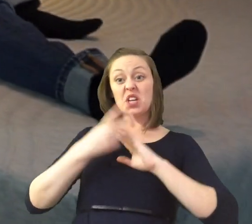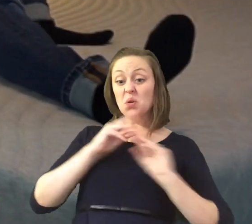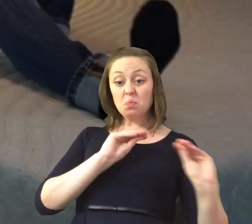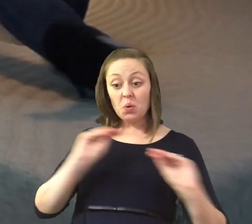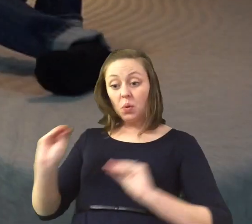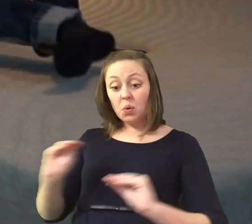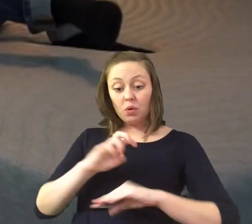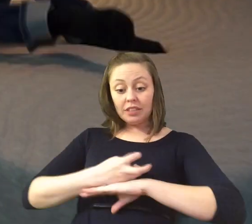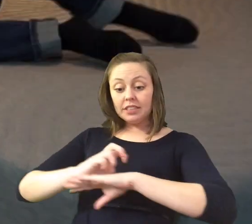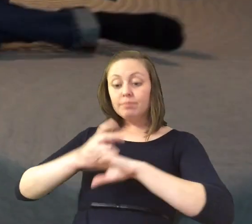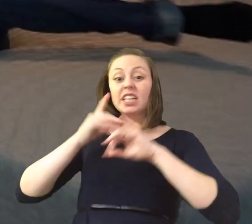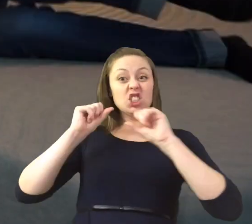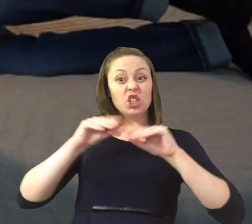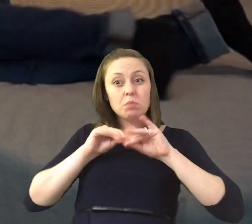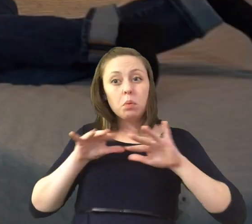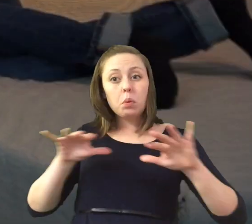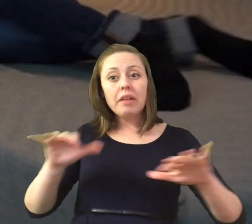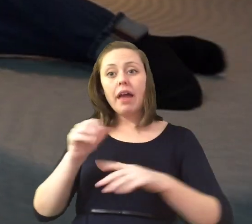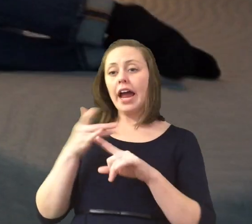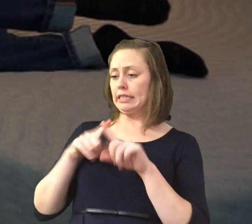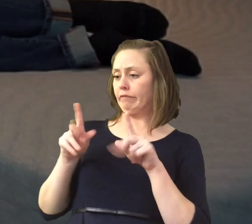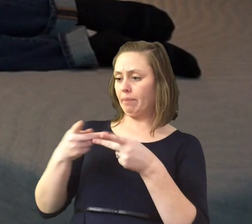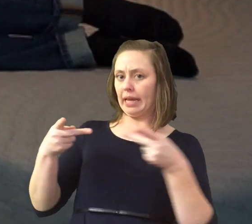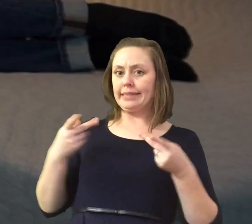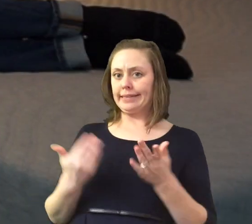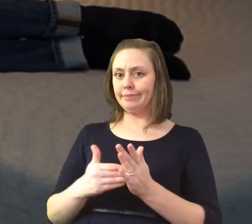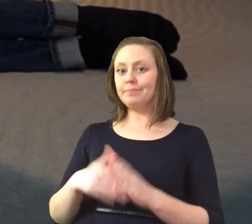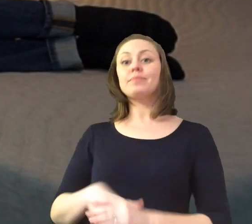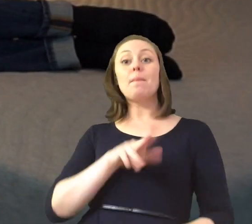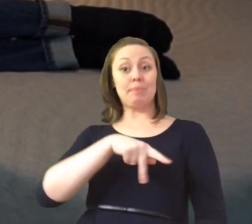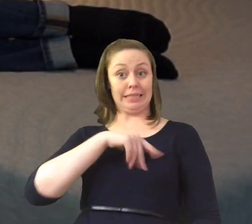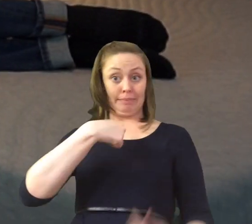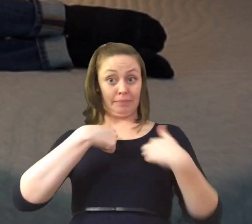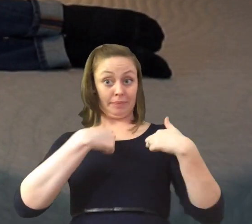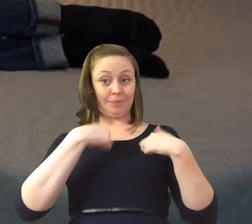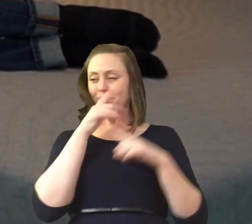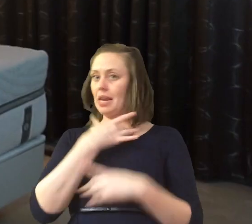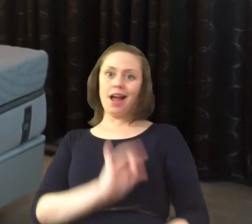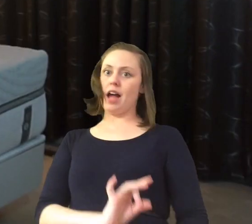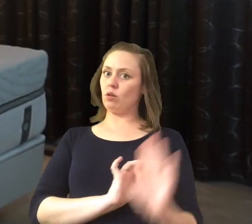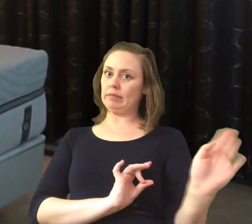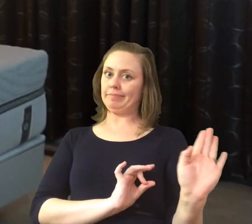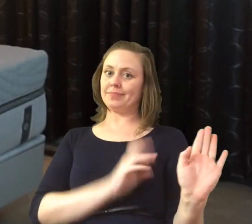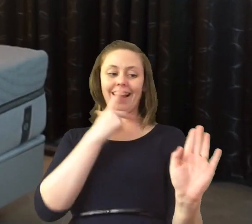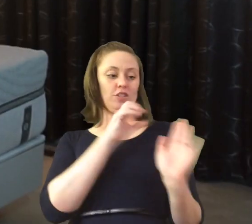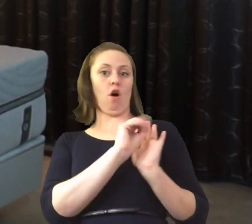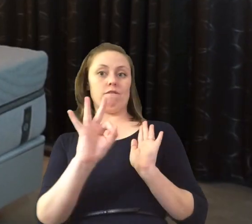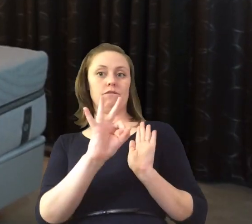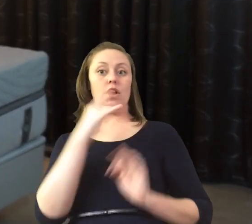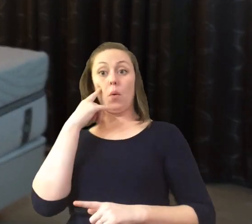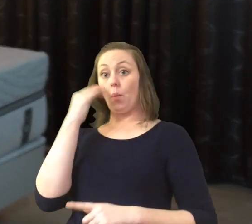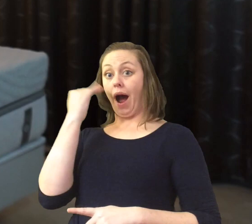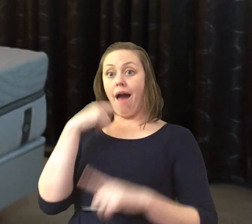move around, it's supposed to distribute the air in different places. I personally haven't taken a liking to it. I turn it